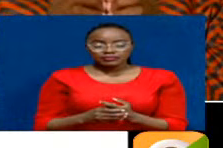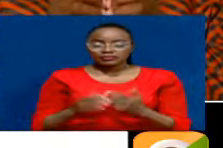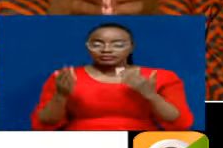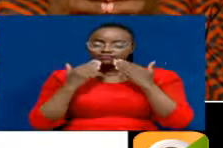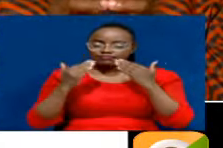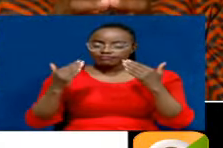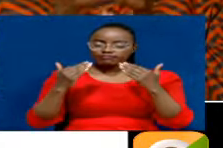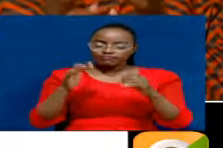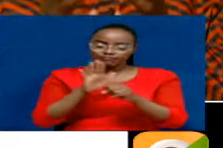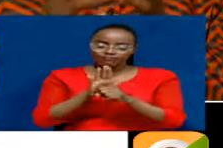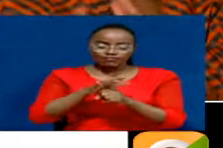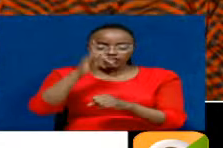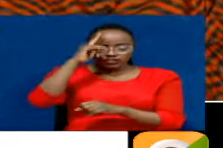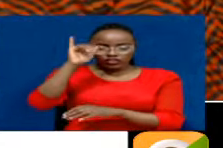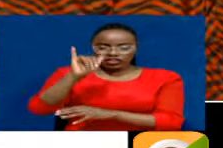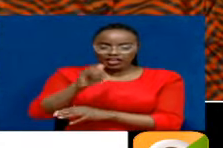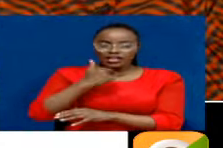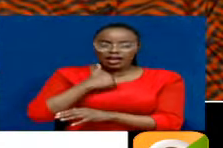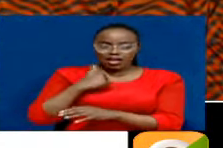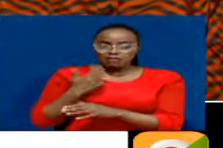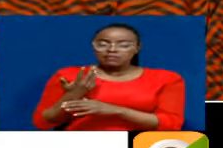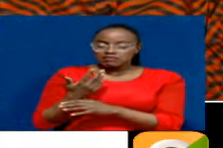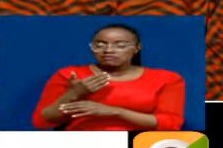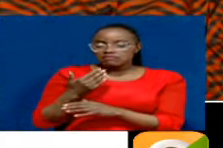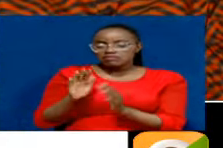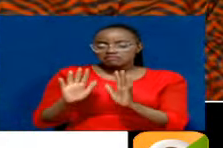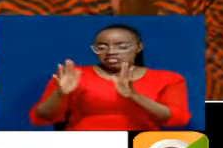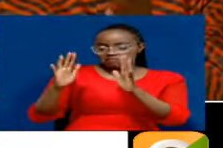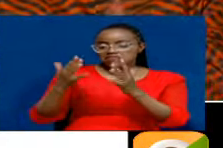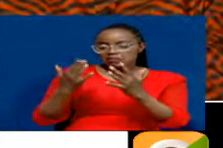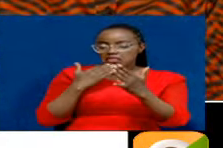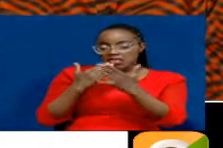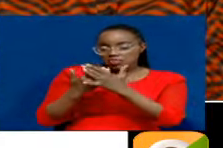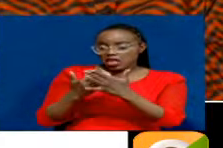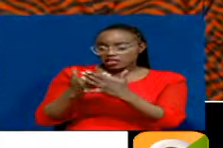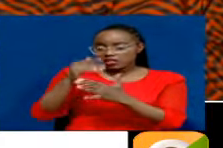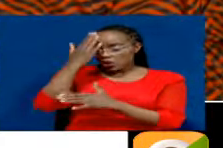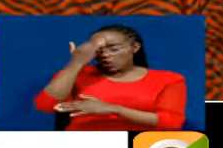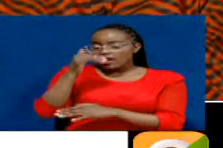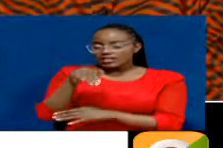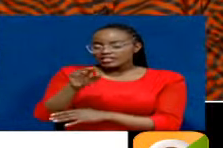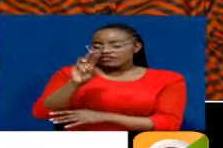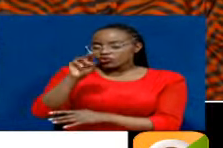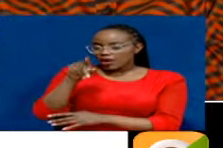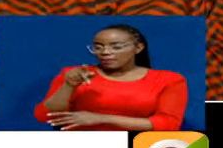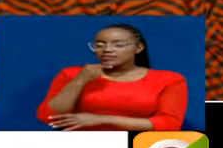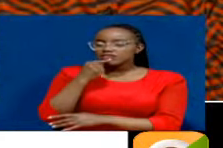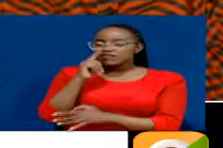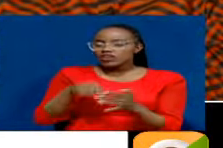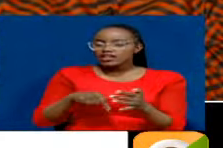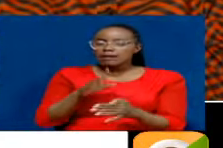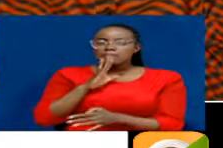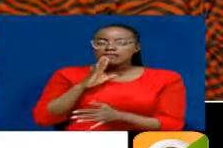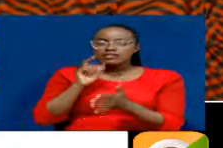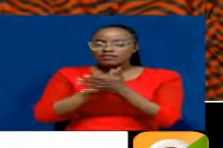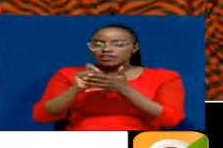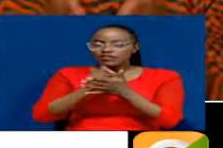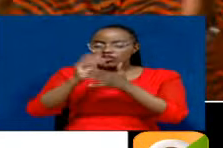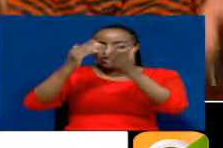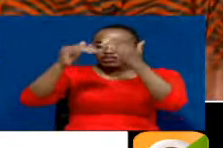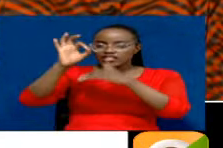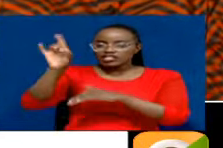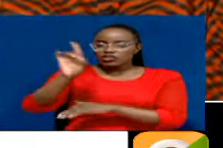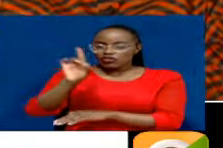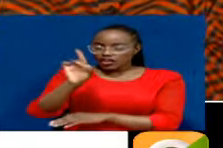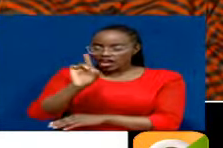Thank you very much, Wahila. I give compliments back to Moses Kuria. He should have said that he was my speechwriter at the University of